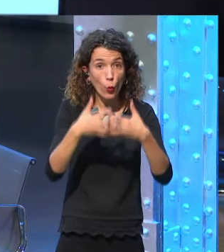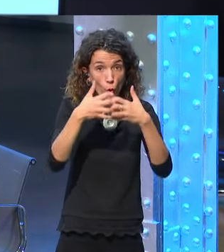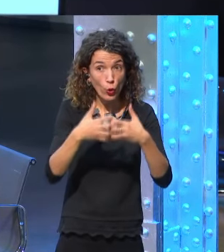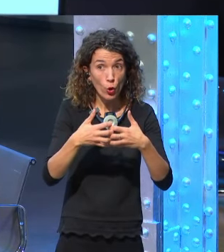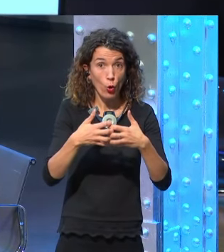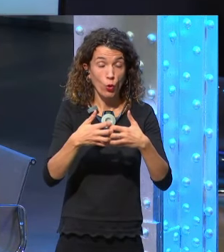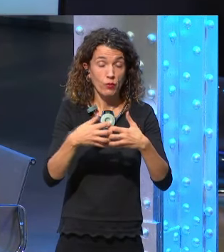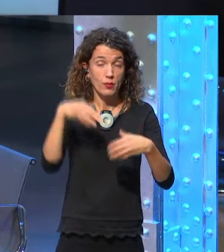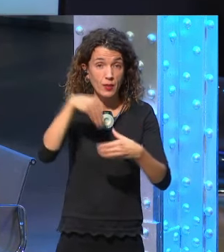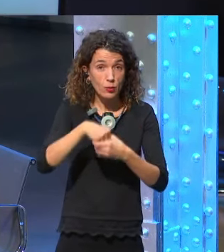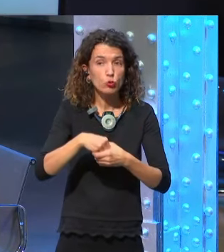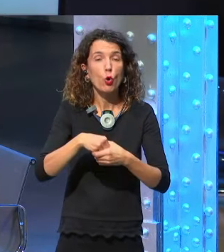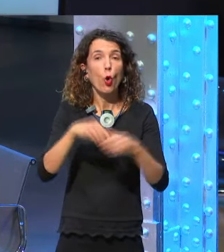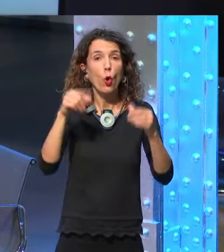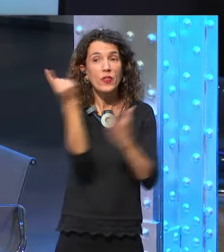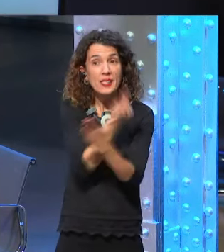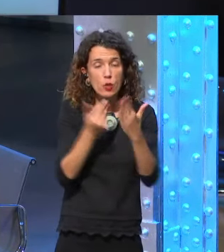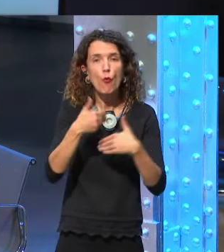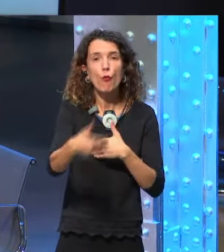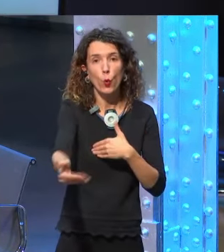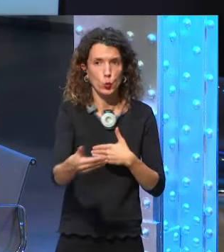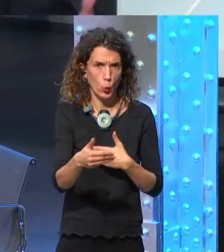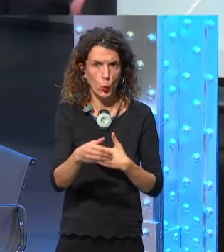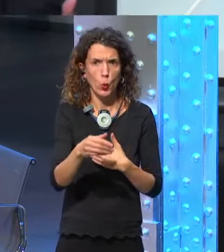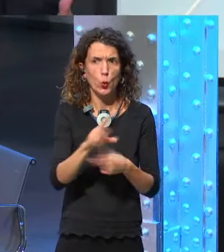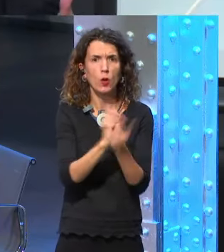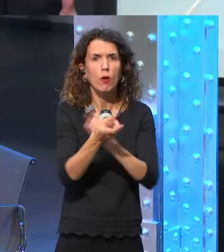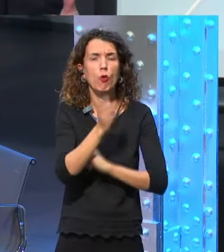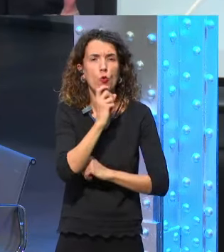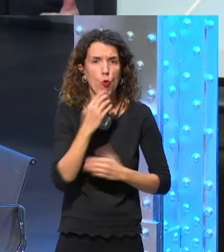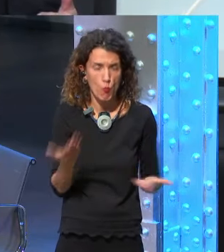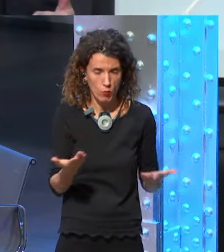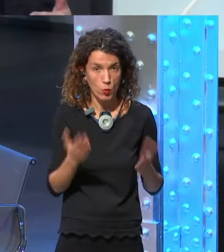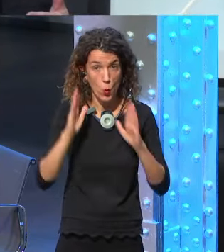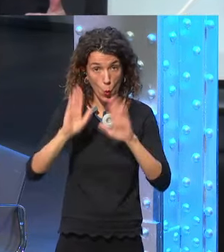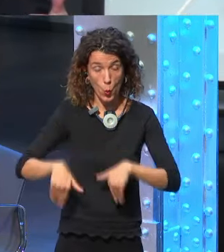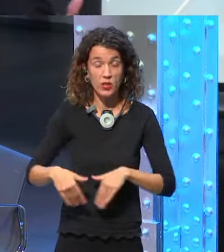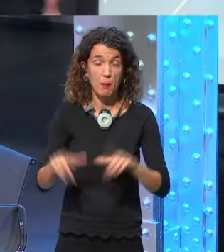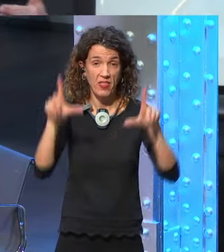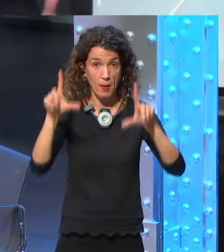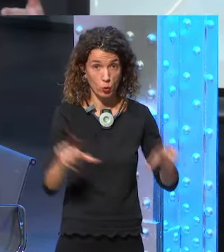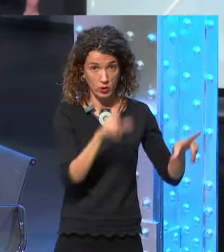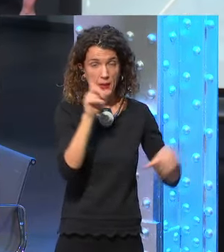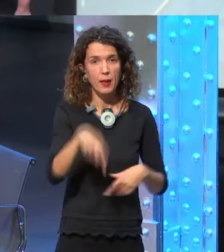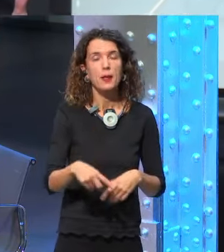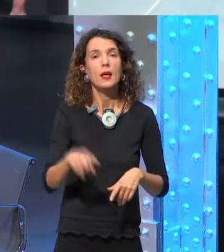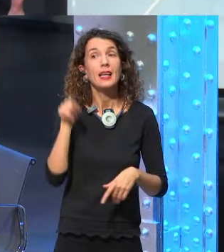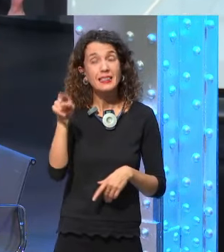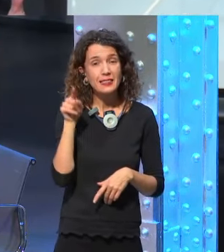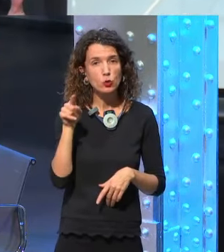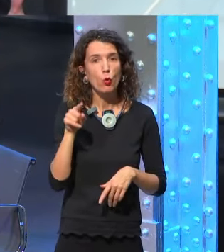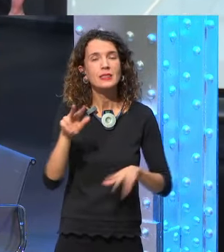But sorry quickly if I go back quickly, but this also enables you to not have super